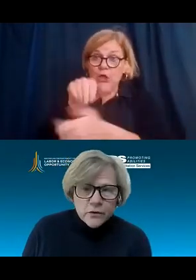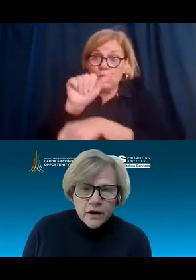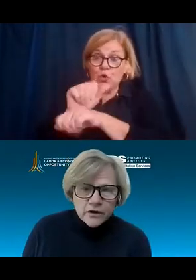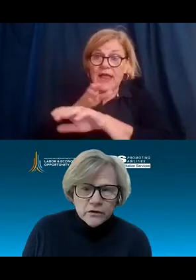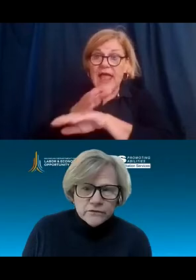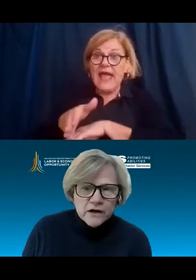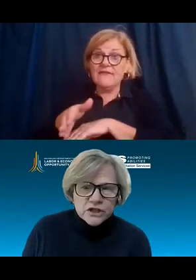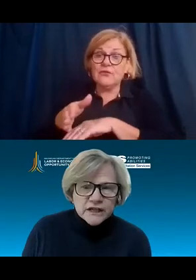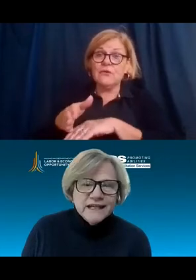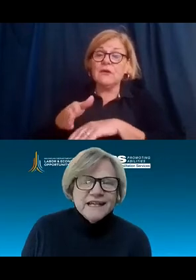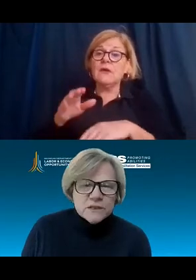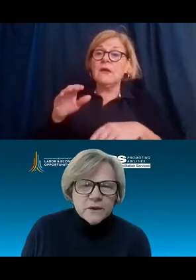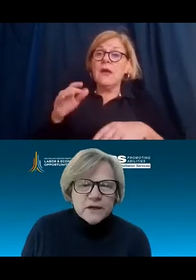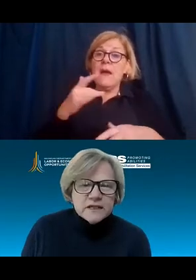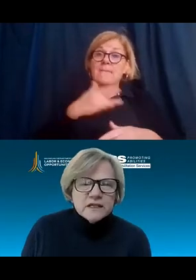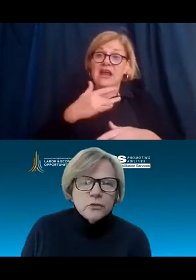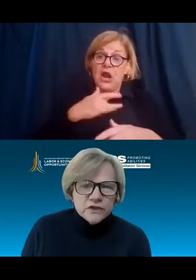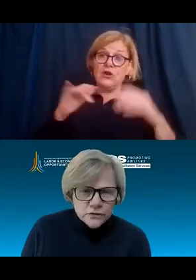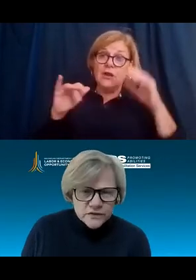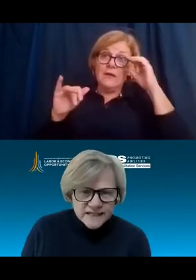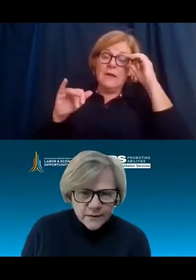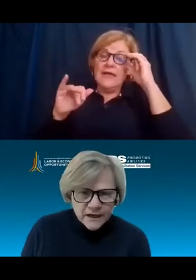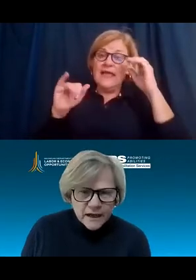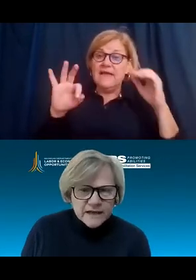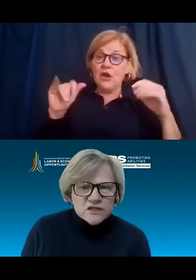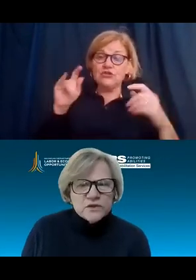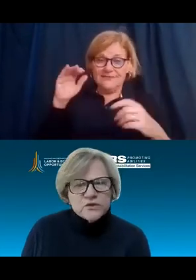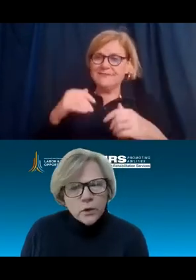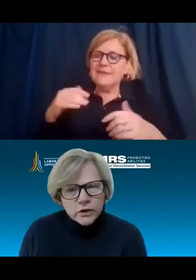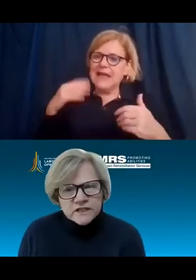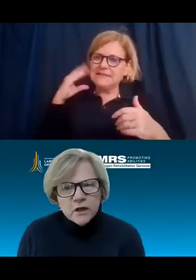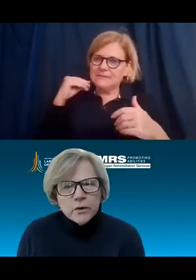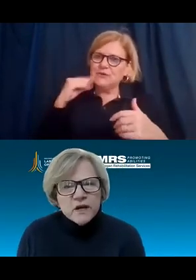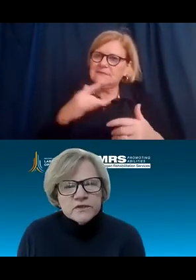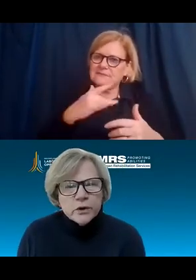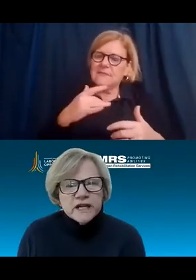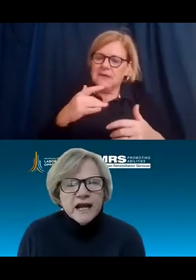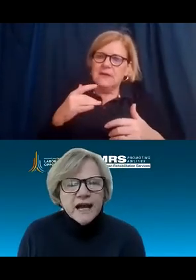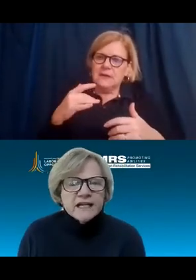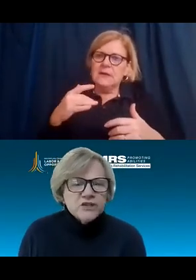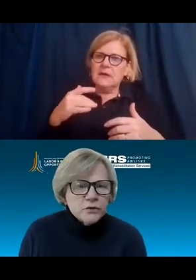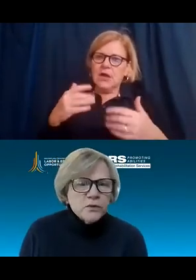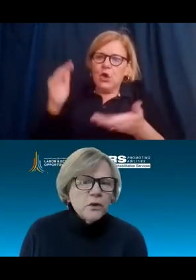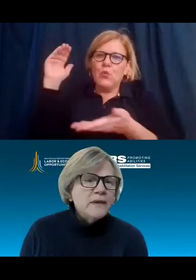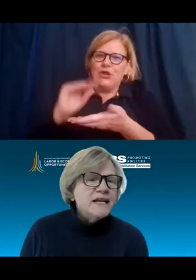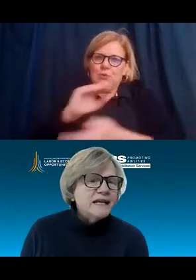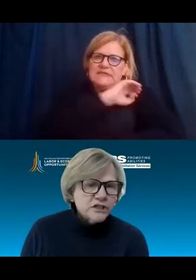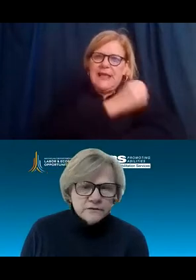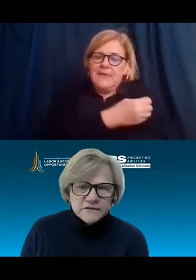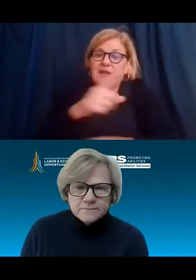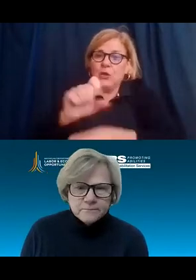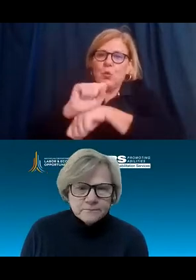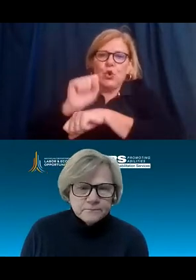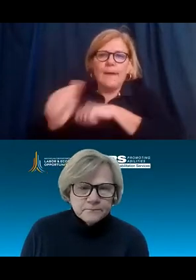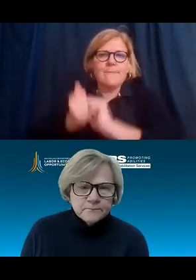a myocardial infarction experienced reduced stamina, and this was worse when he was working on his usual midnight